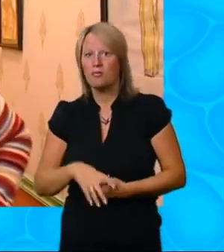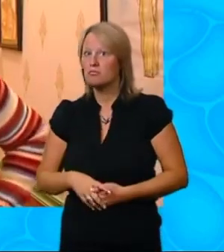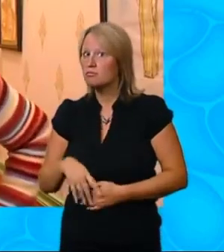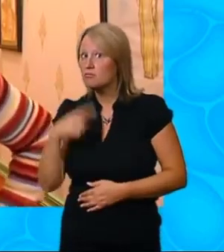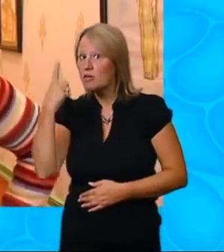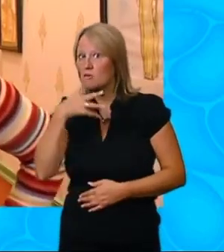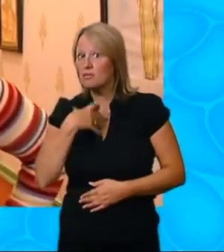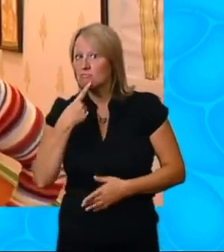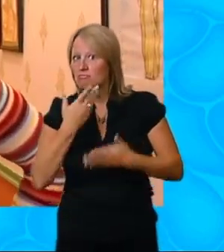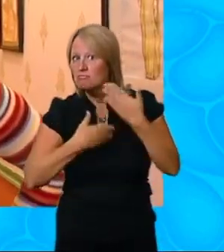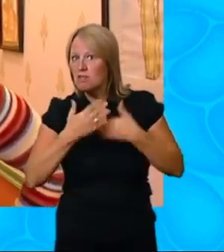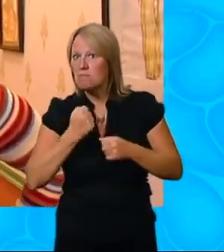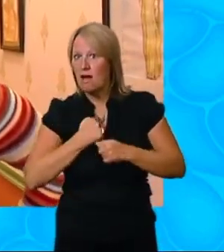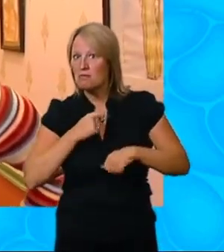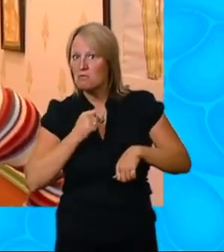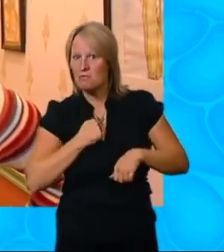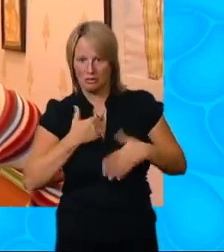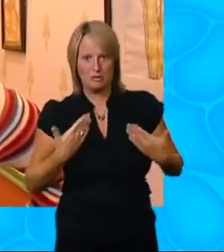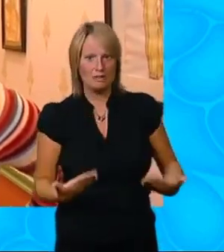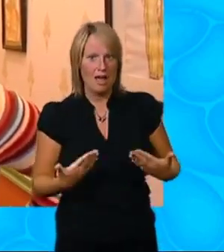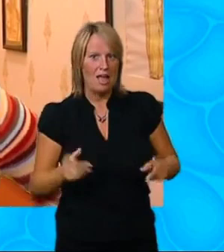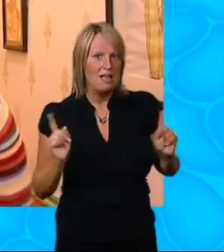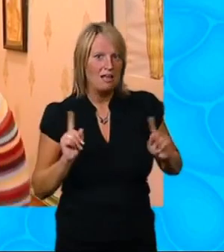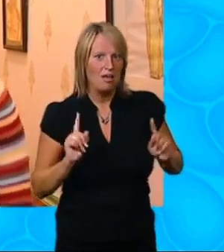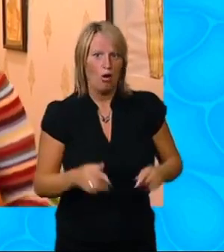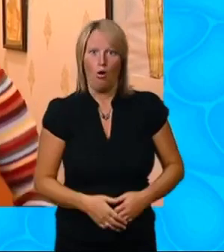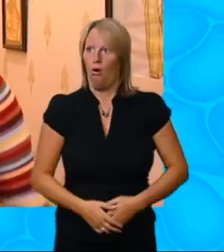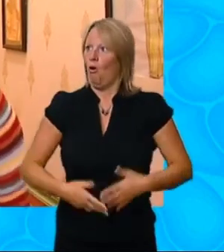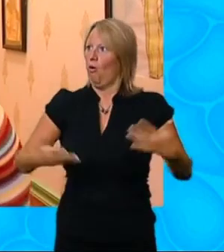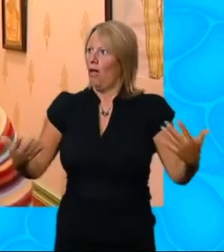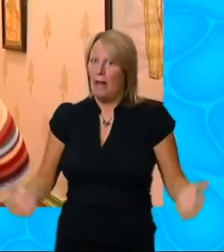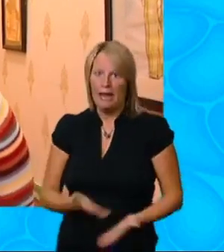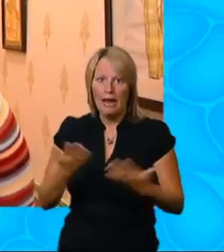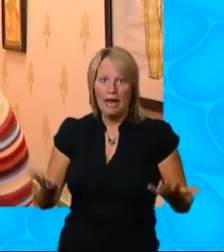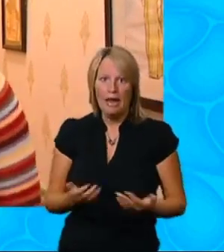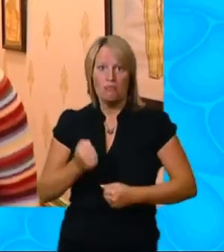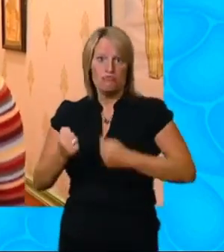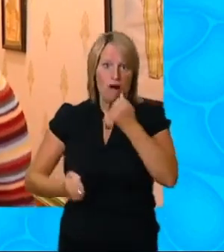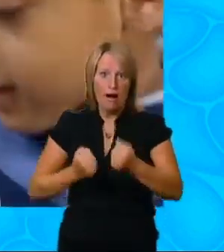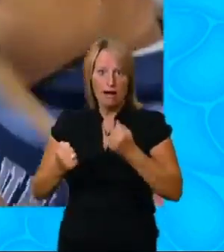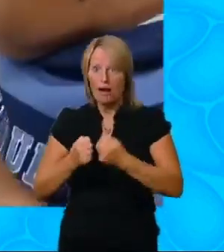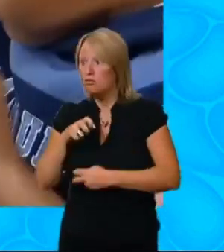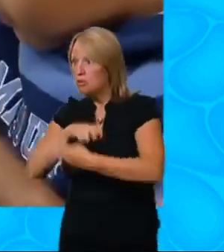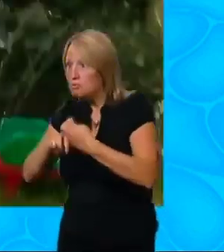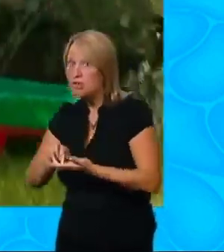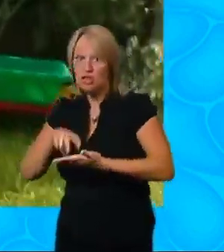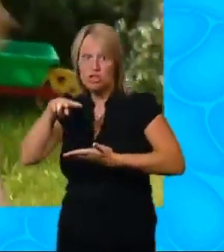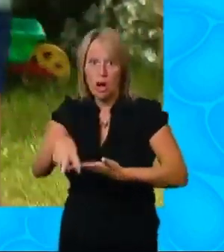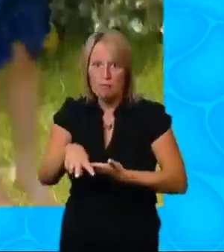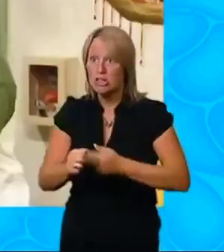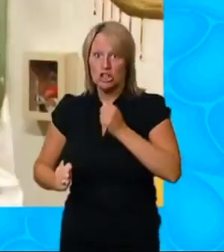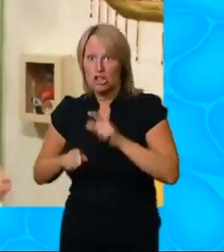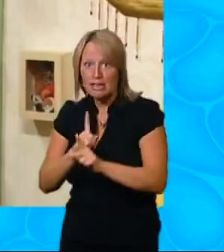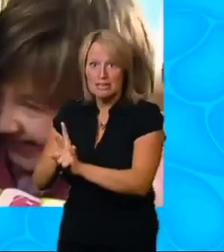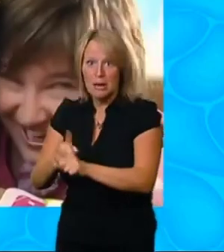you want me to tell you all about my time too? Well, there was playing, running, creeping,